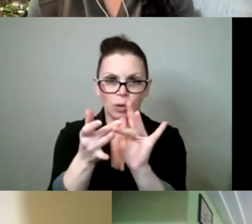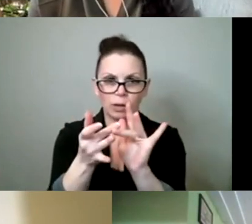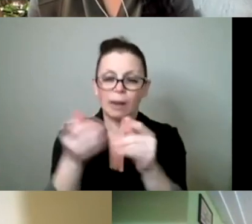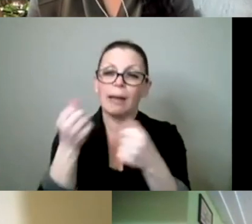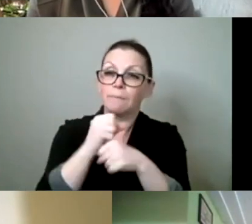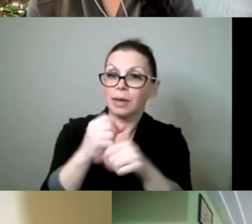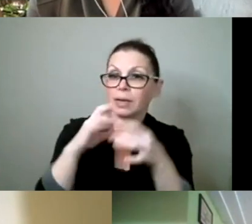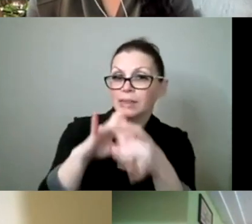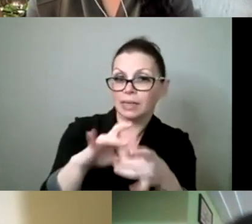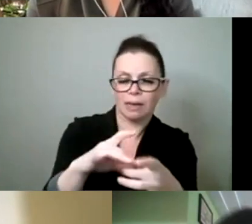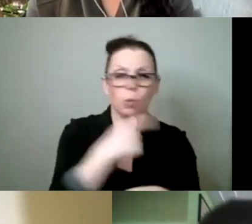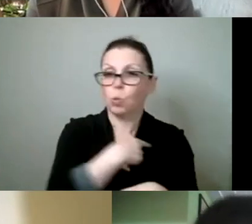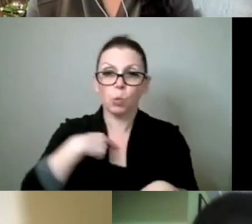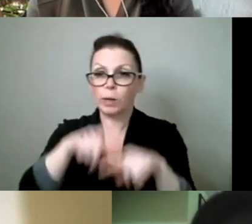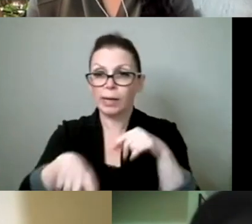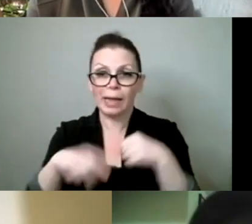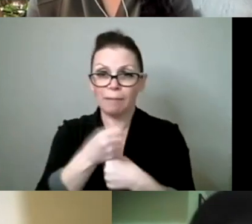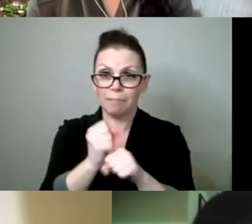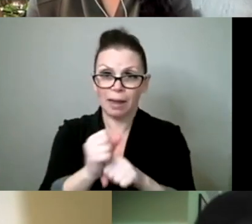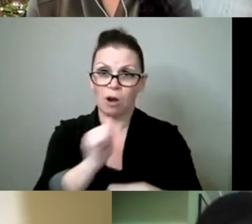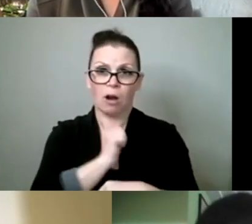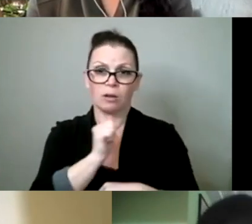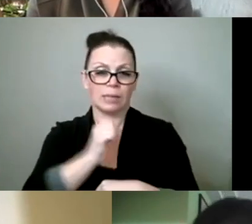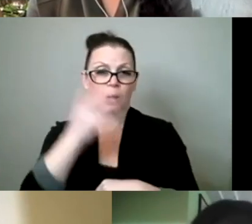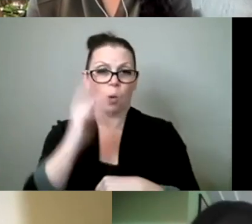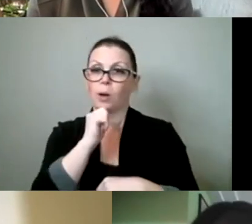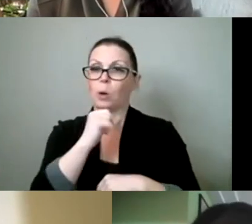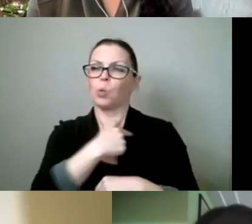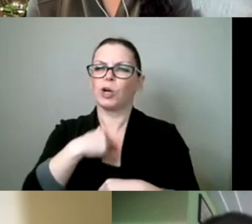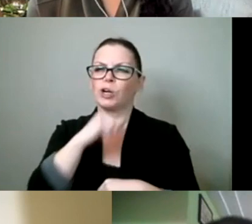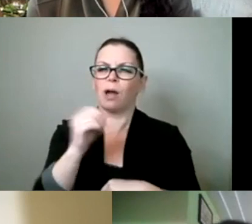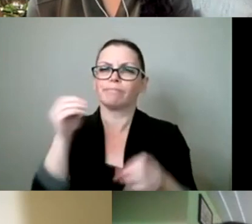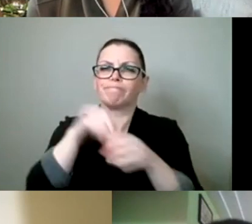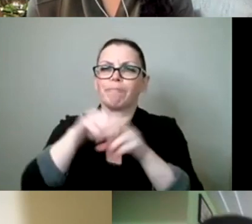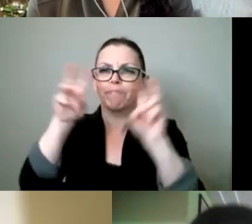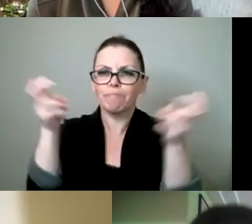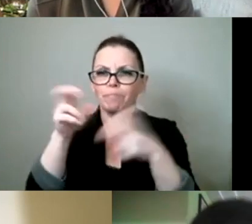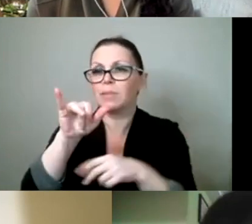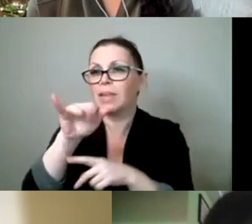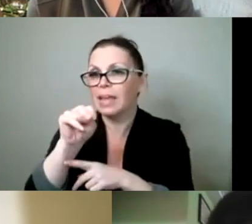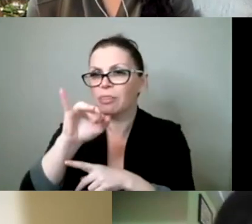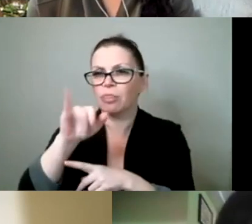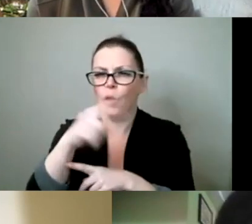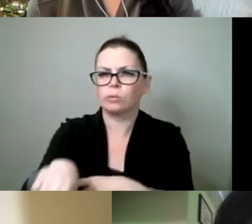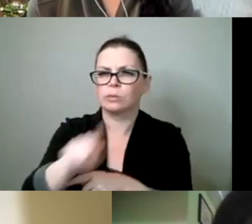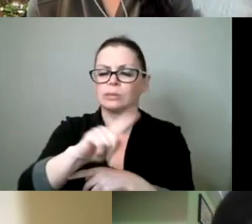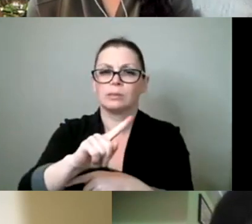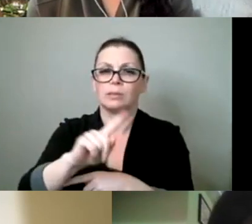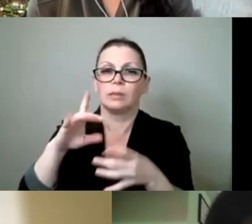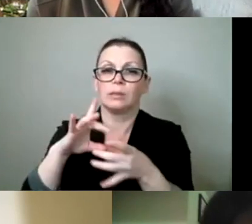connections that we are not able to make for ourselves because we're not in those established circles yet.